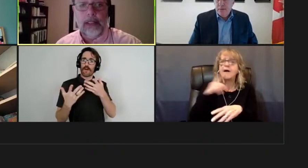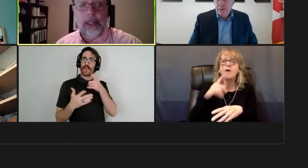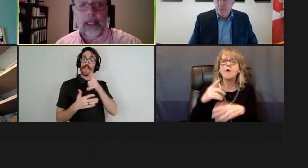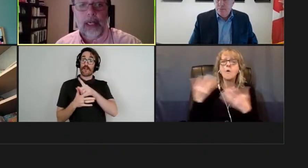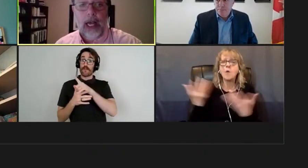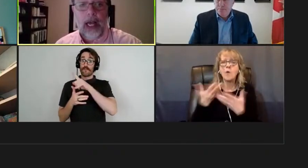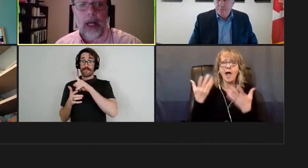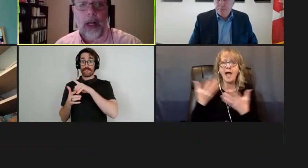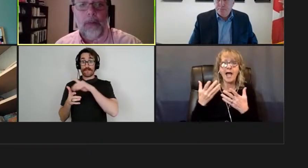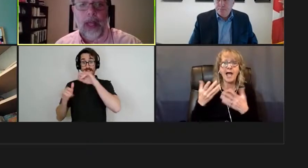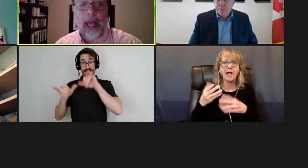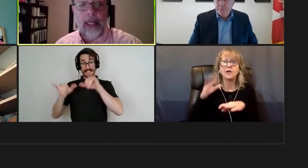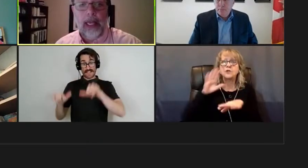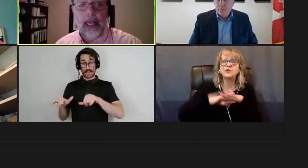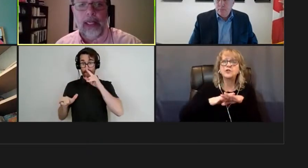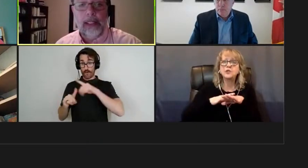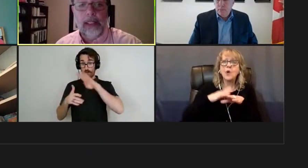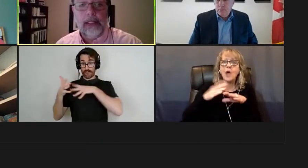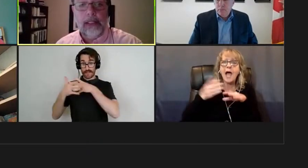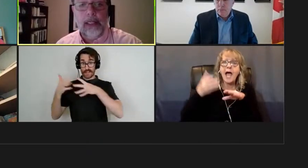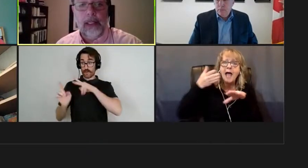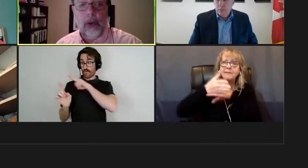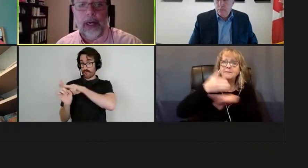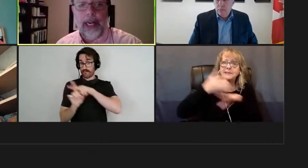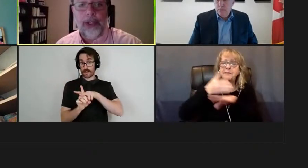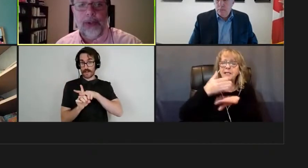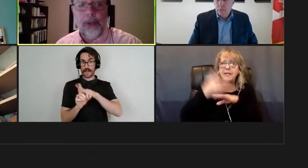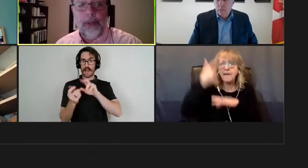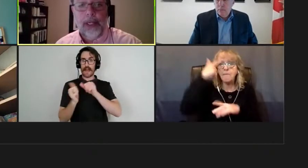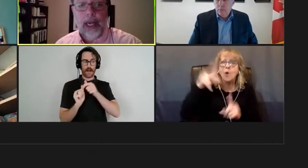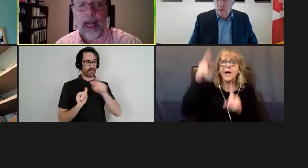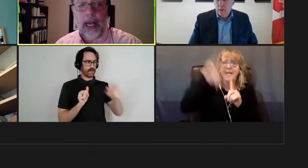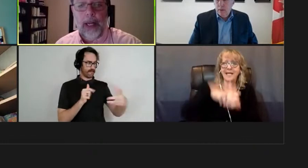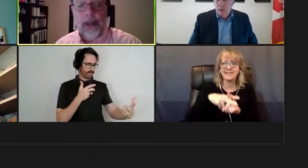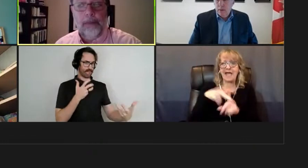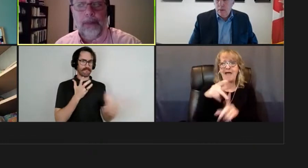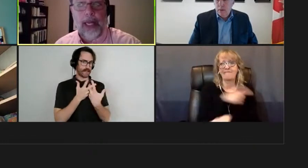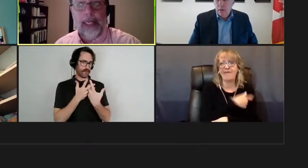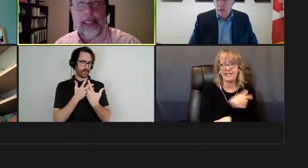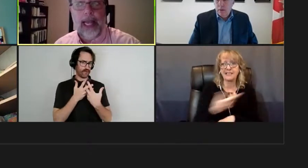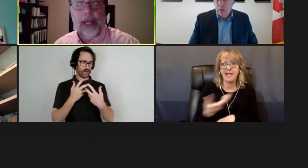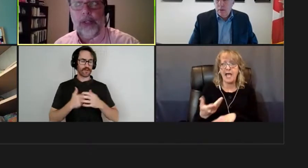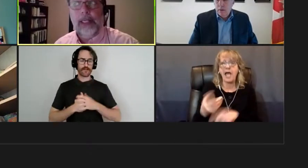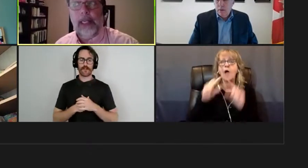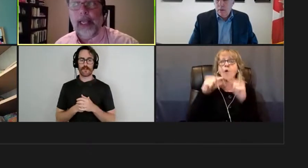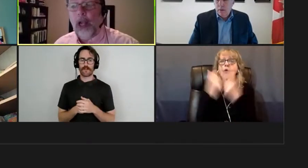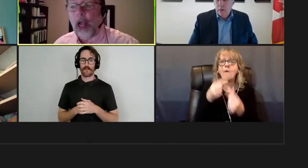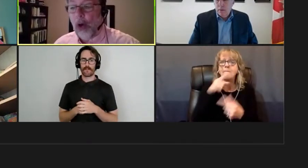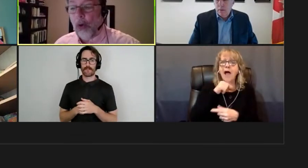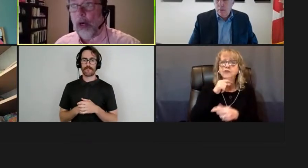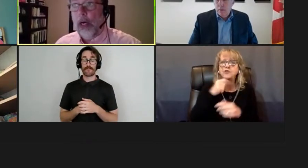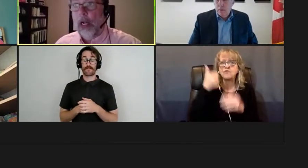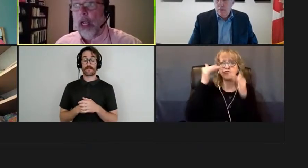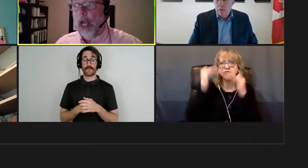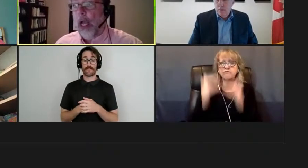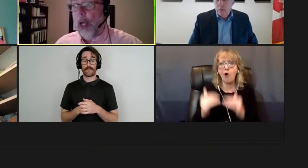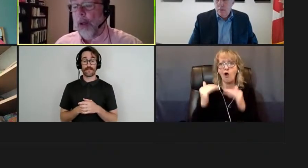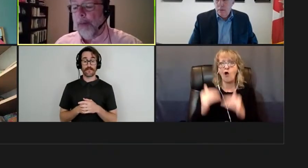system at a slightly lower age group. But it's actually in our